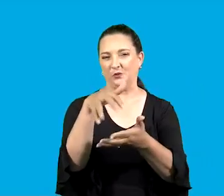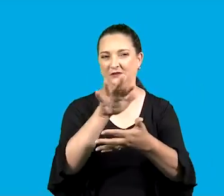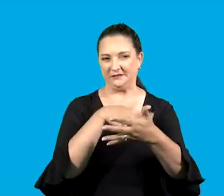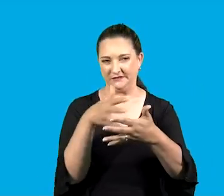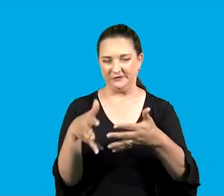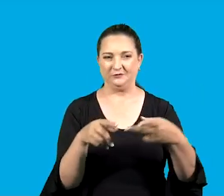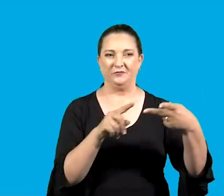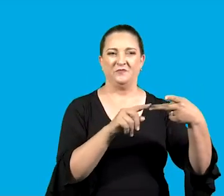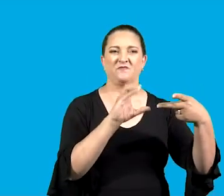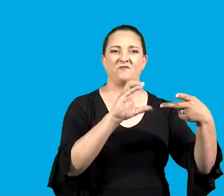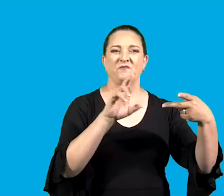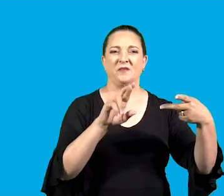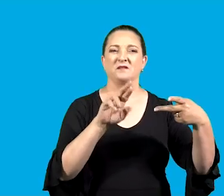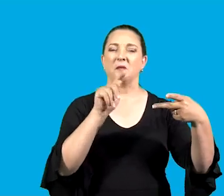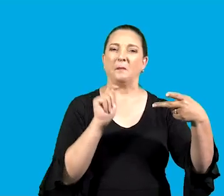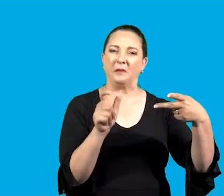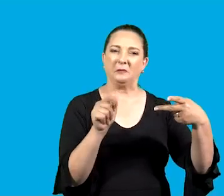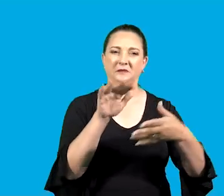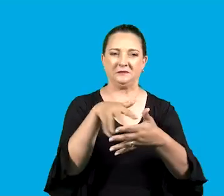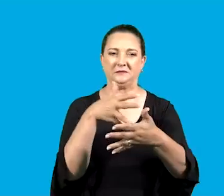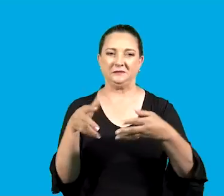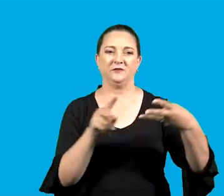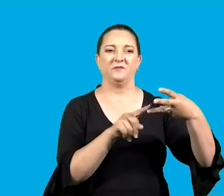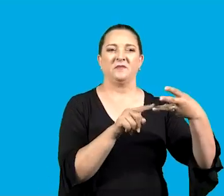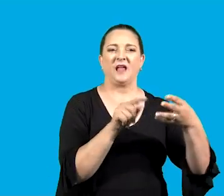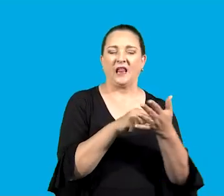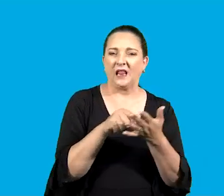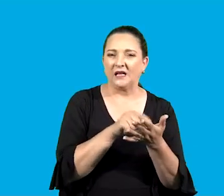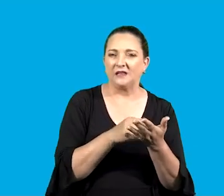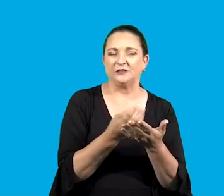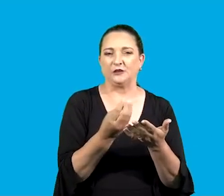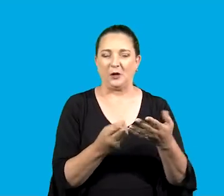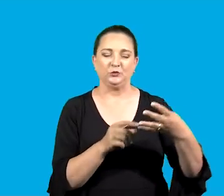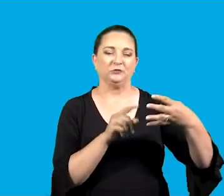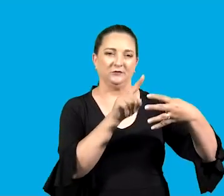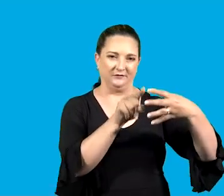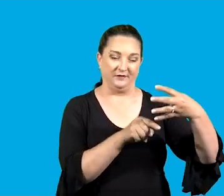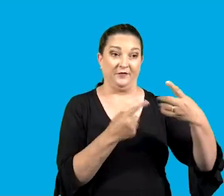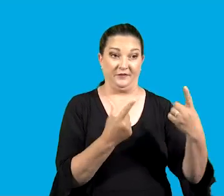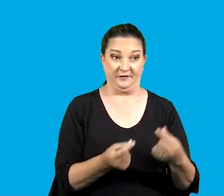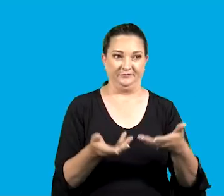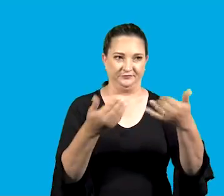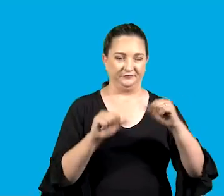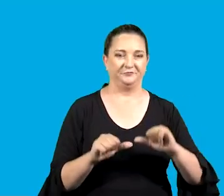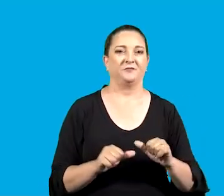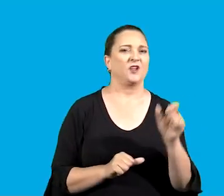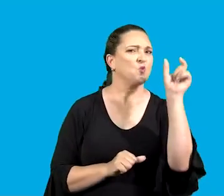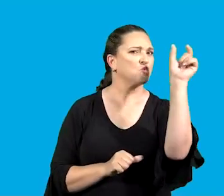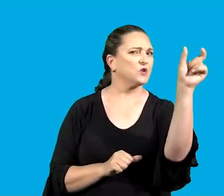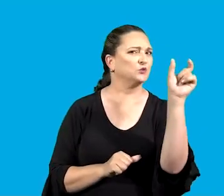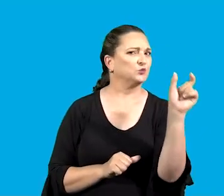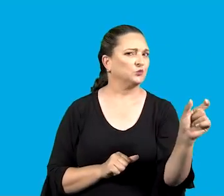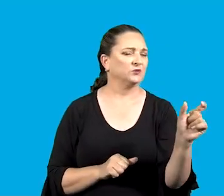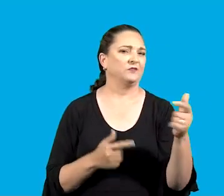We also calculated missing amounts and we did variance analysis. Here are some keywords